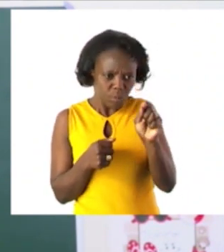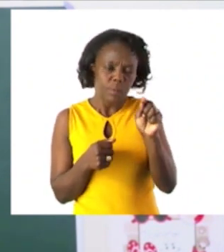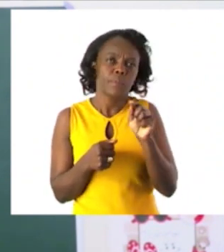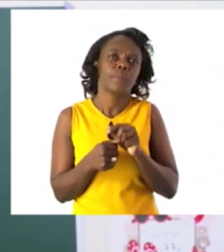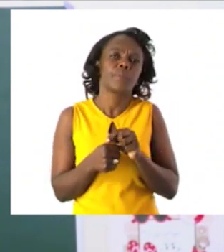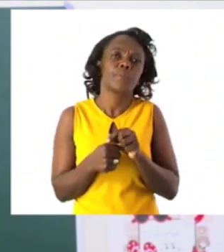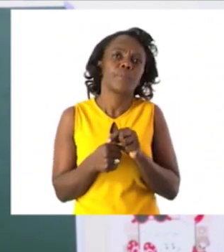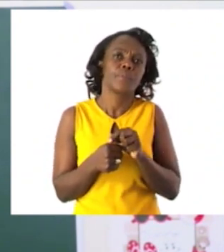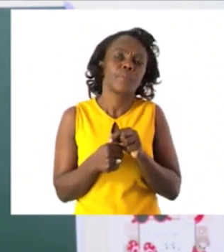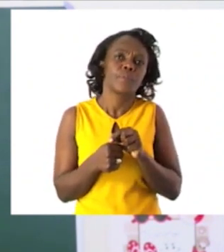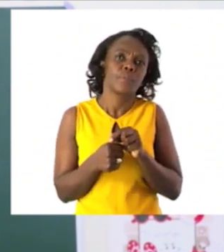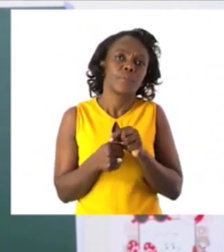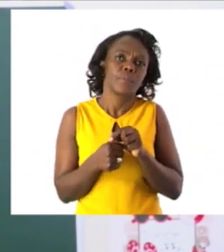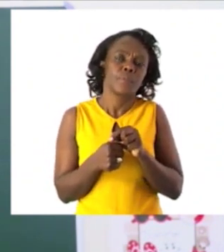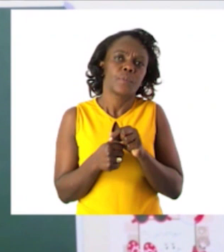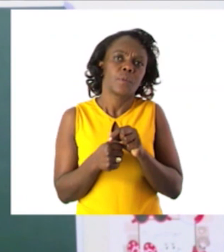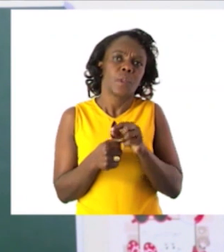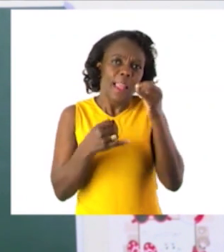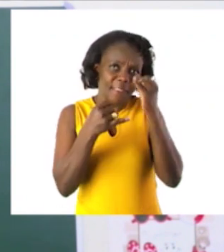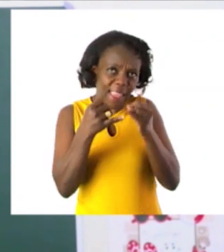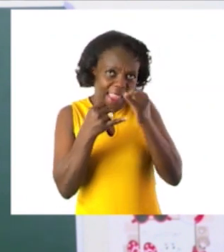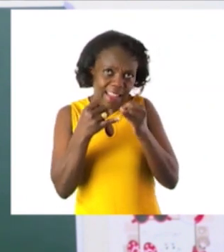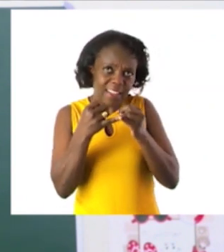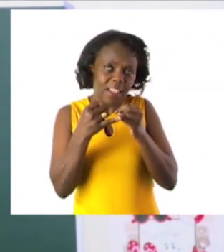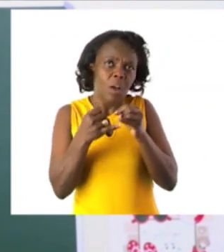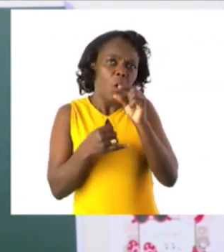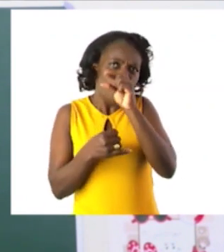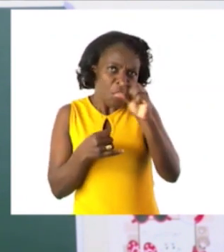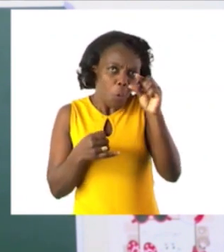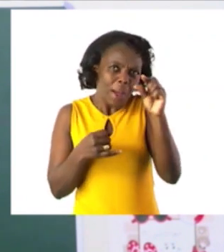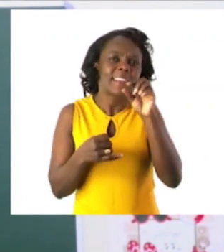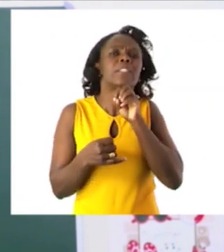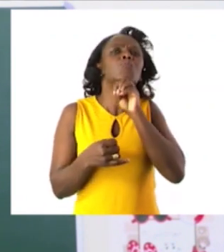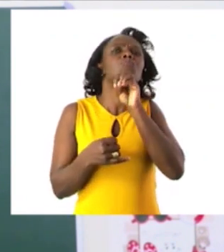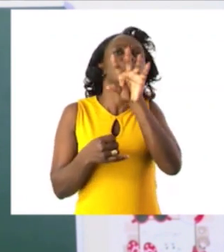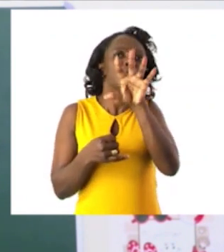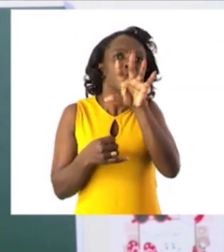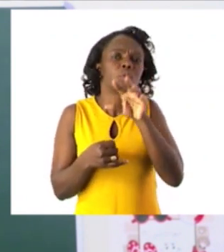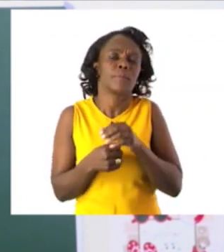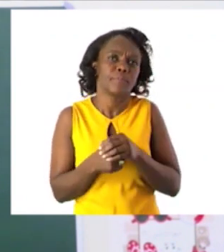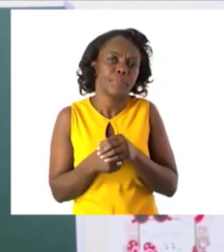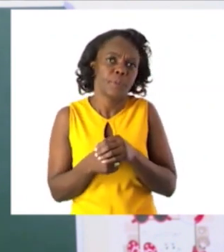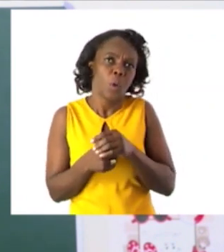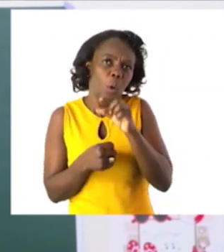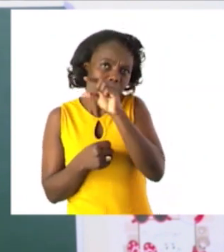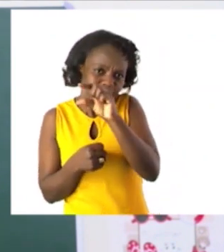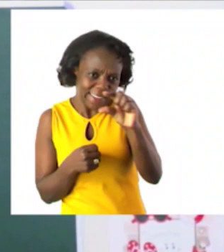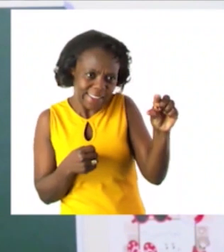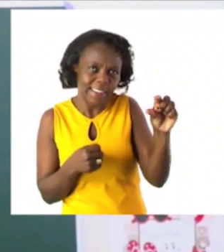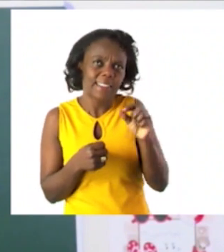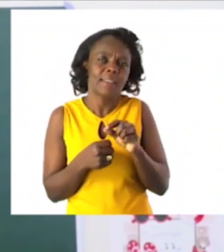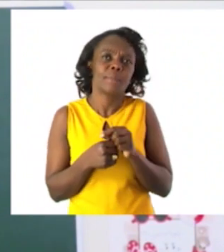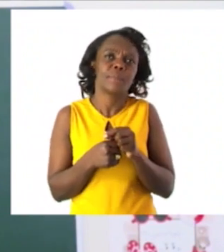is only used at the end of a shouting word or end of a shouting statement. Right? Okay. Now what